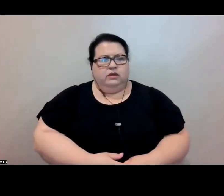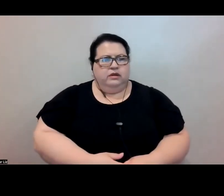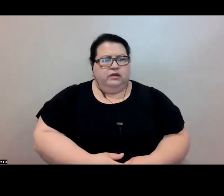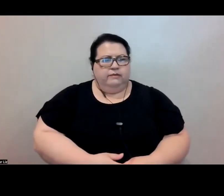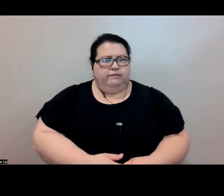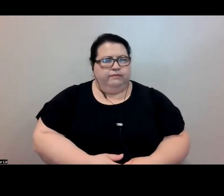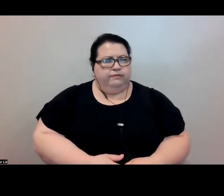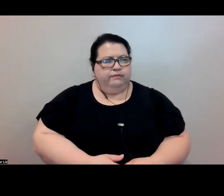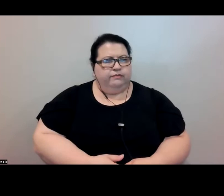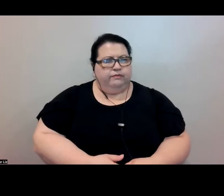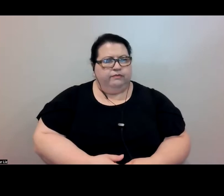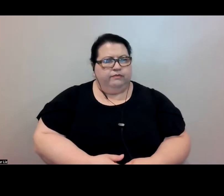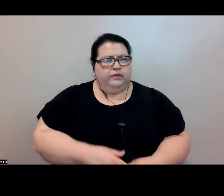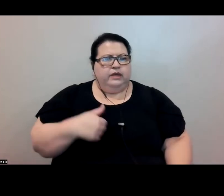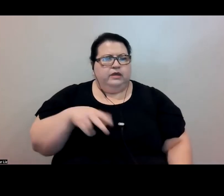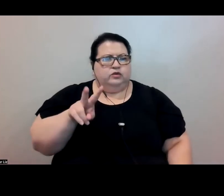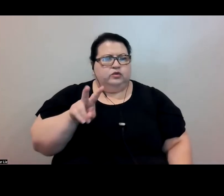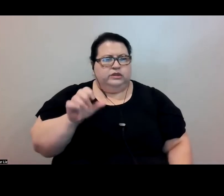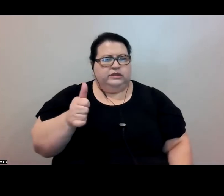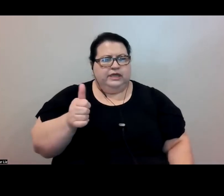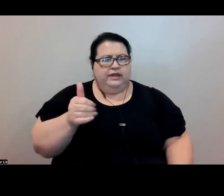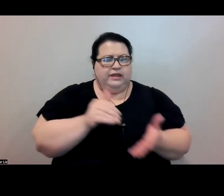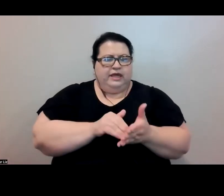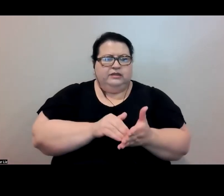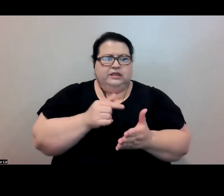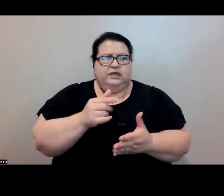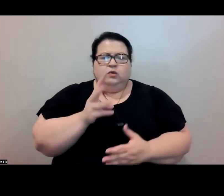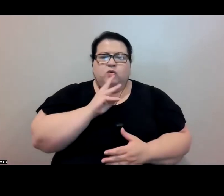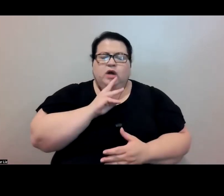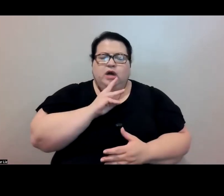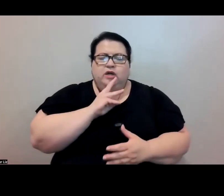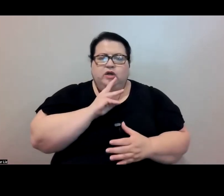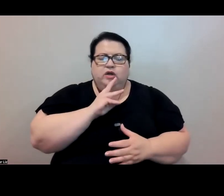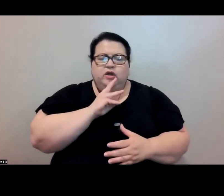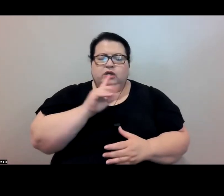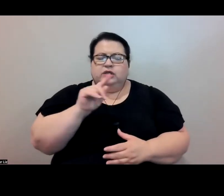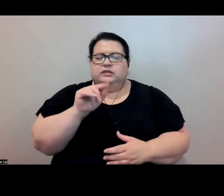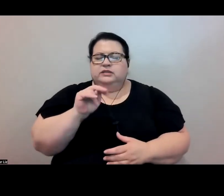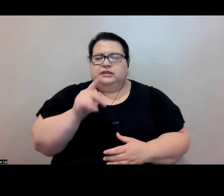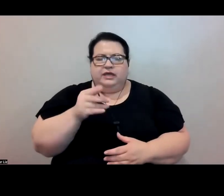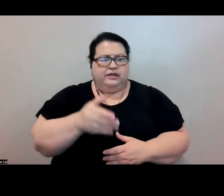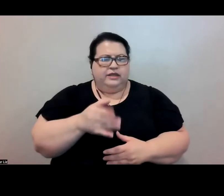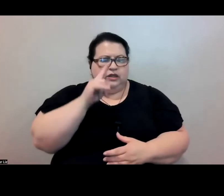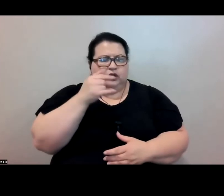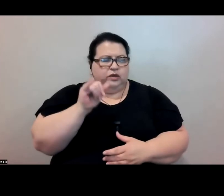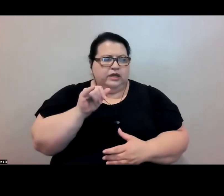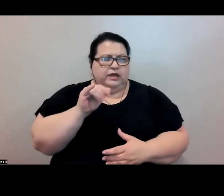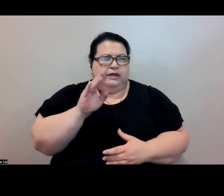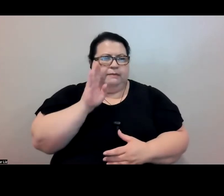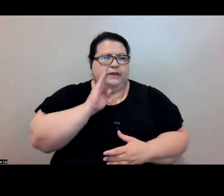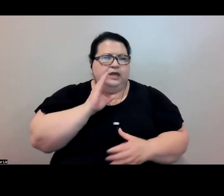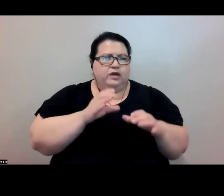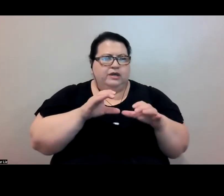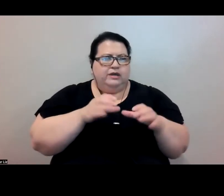you know, there was a 210,000 gallon water tank on Landers Lane that looked like a crumpled beer can.